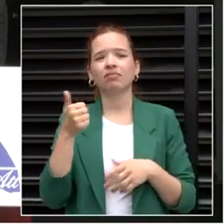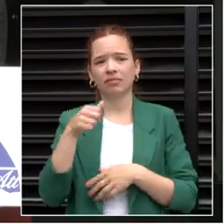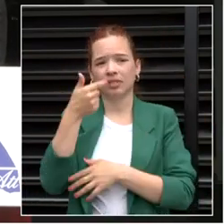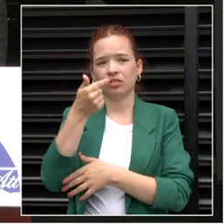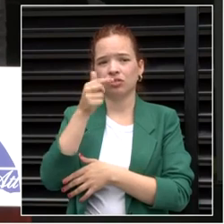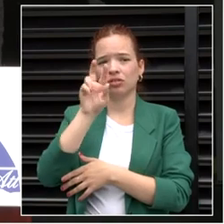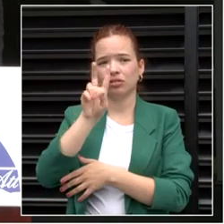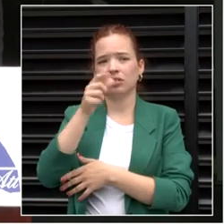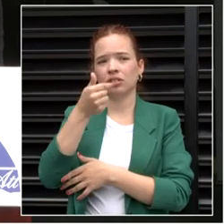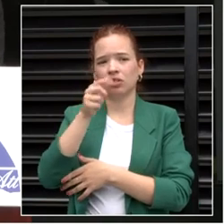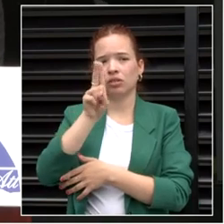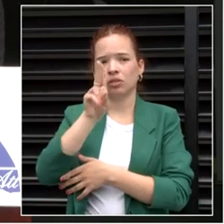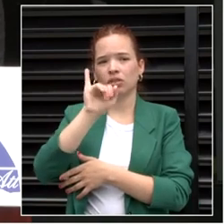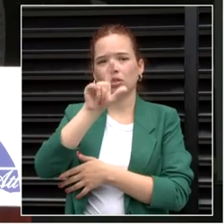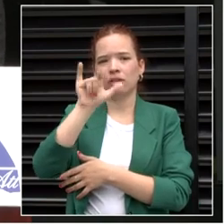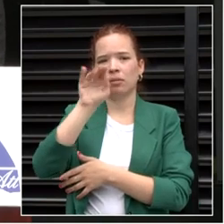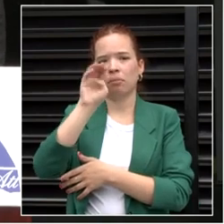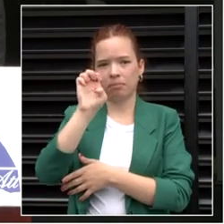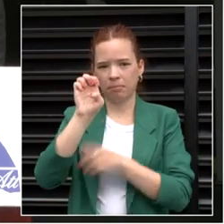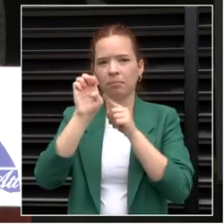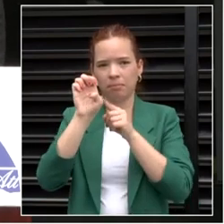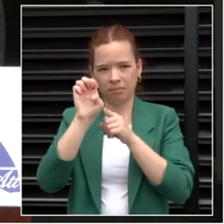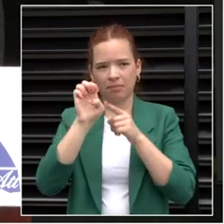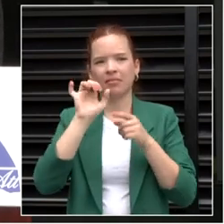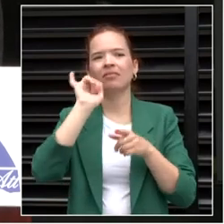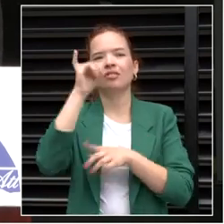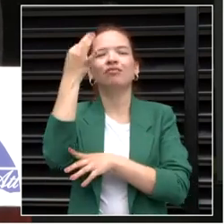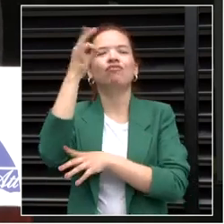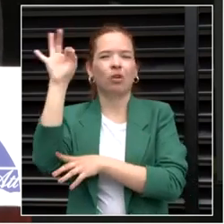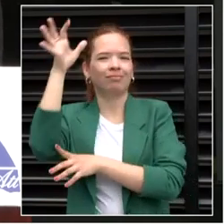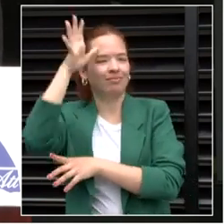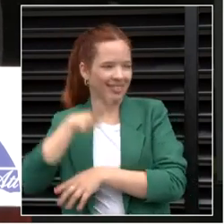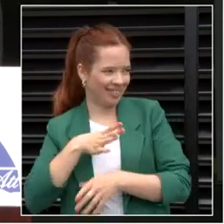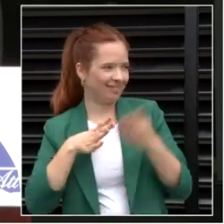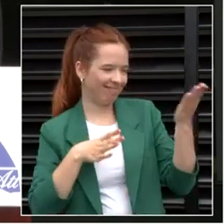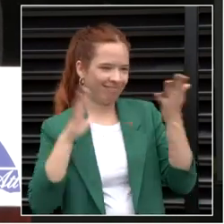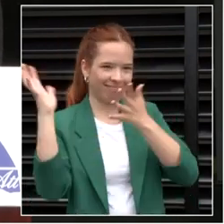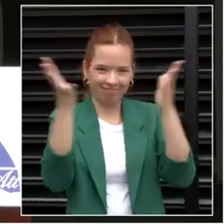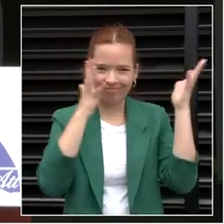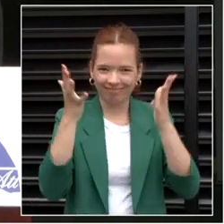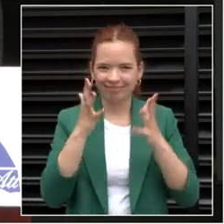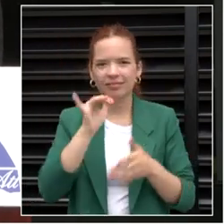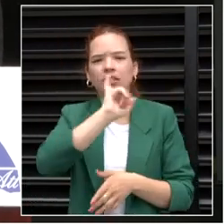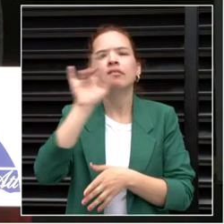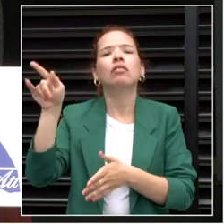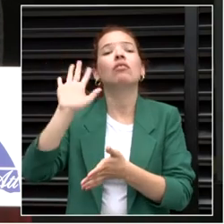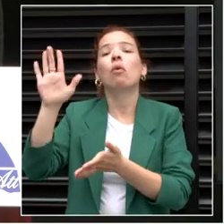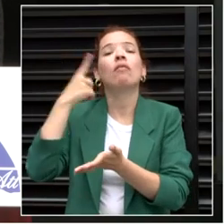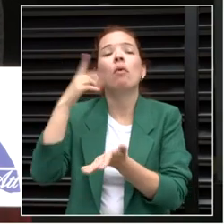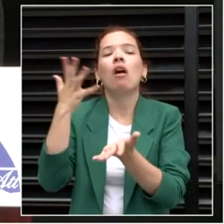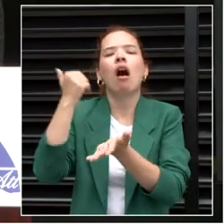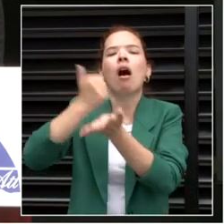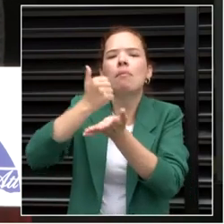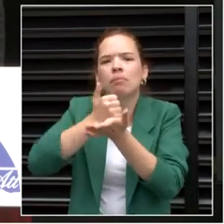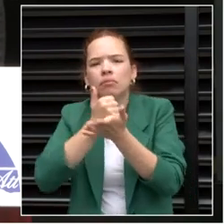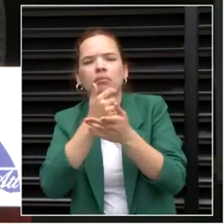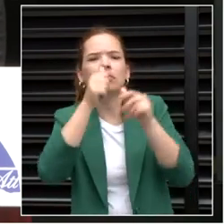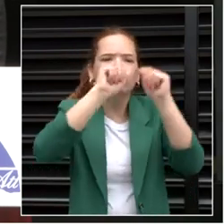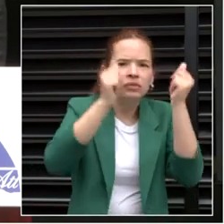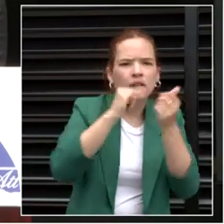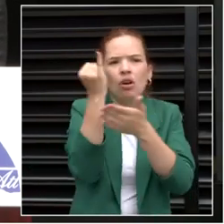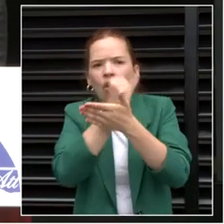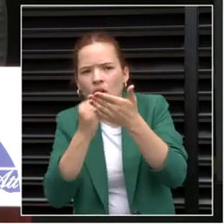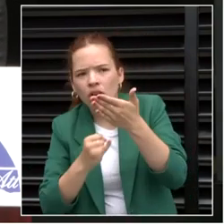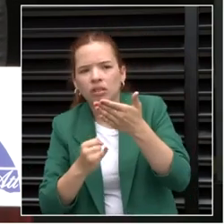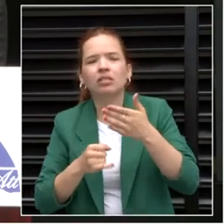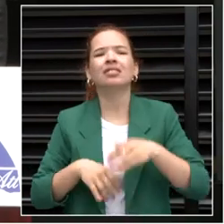Another French dude who helped design most of this, and especially on the rooftop, which you don't know because you haven't